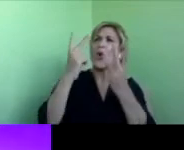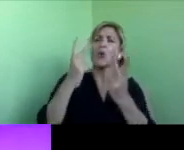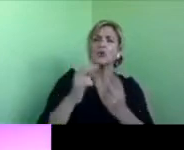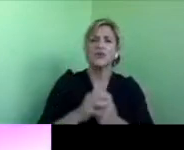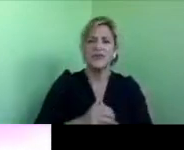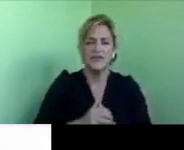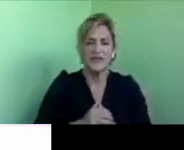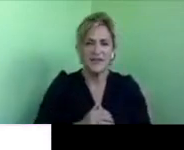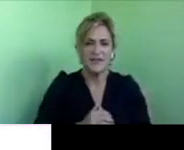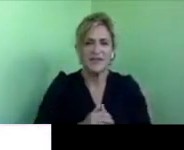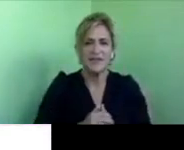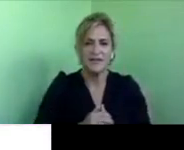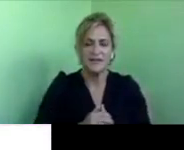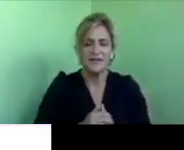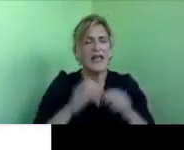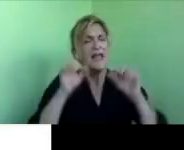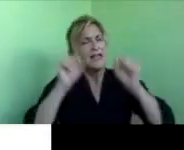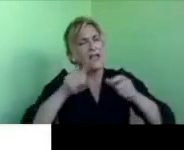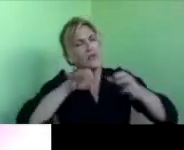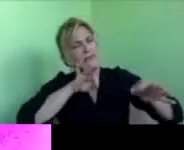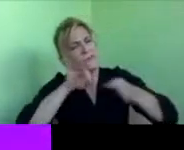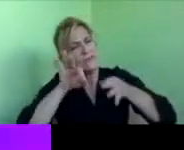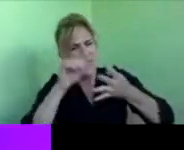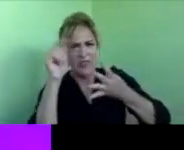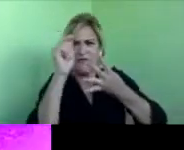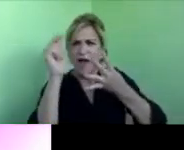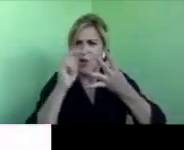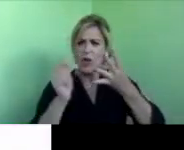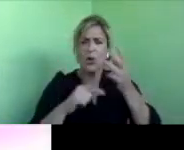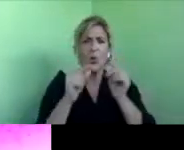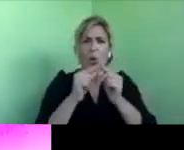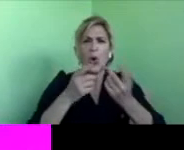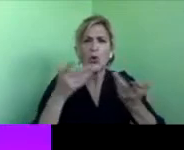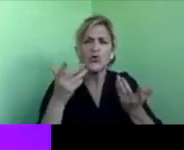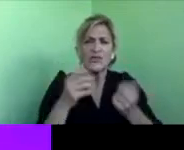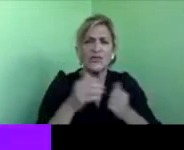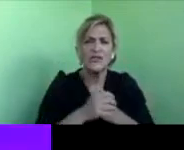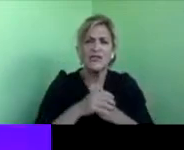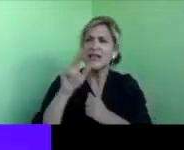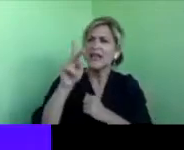Can you explain the following words? Kike.